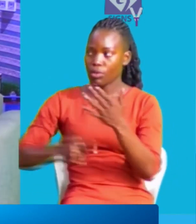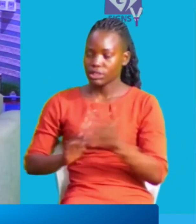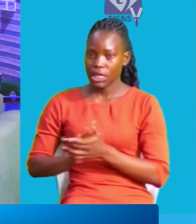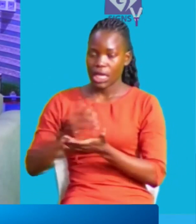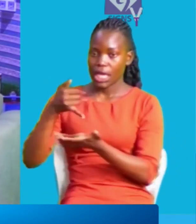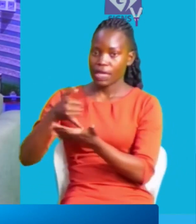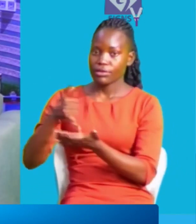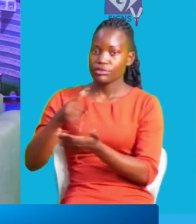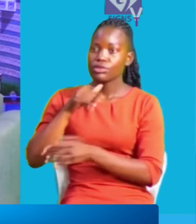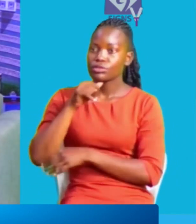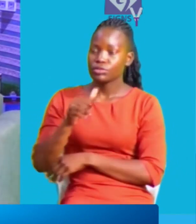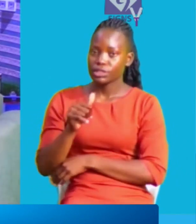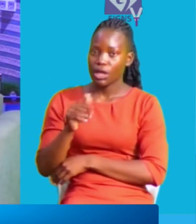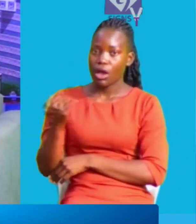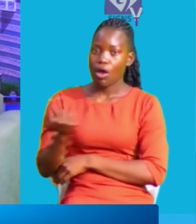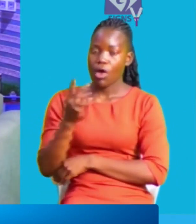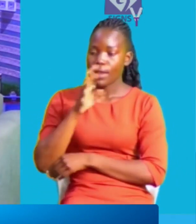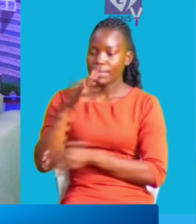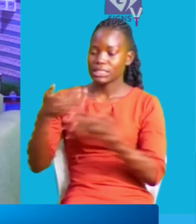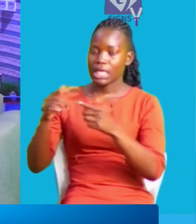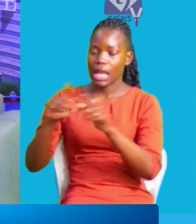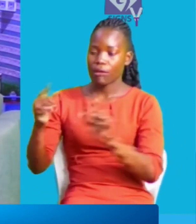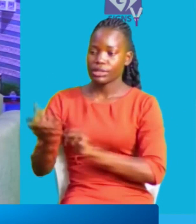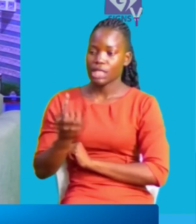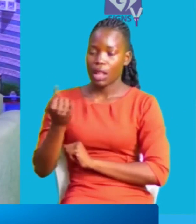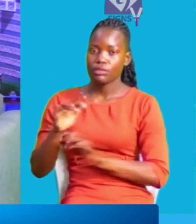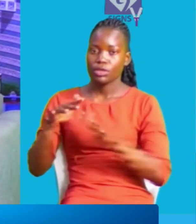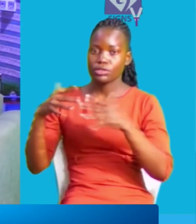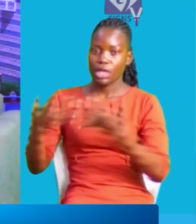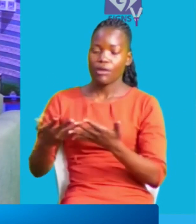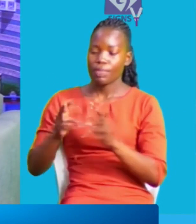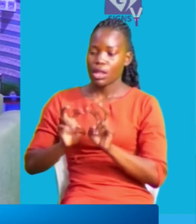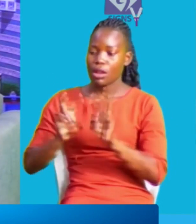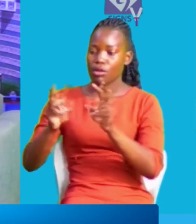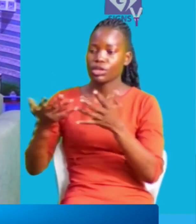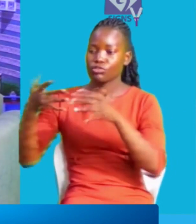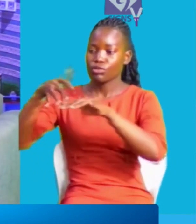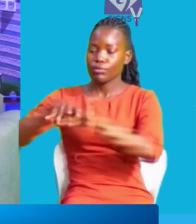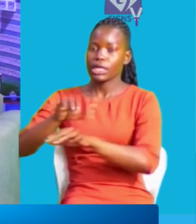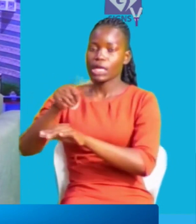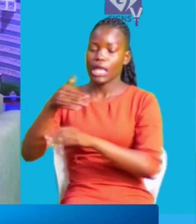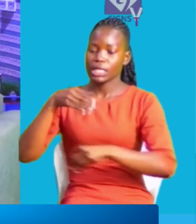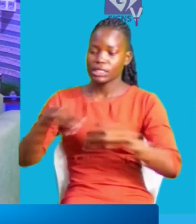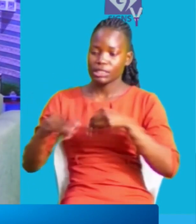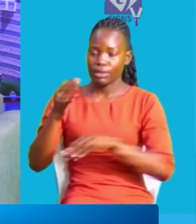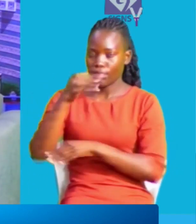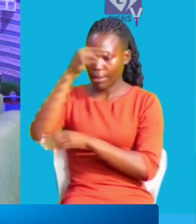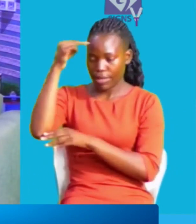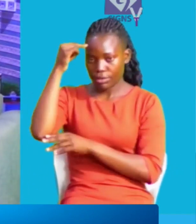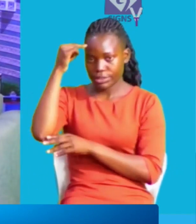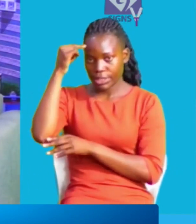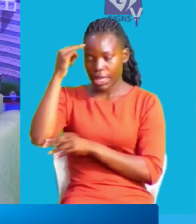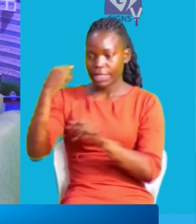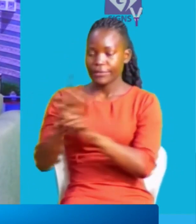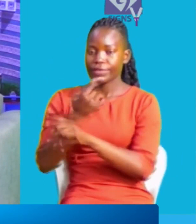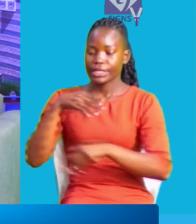watching and saying that inclusion would not be sign language alone. How are you looking to incorporate other disabilities?